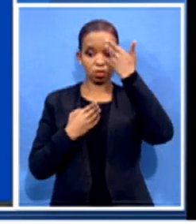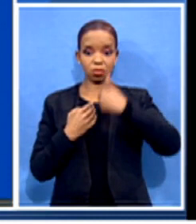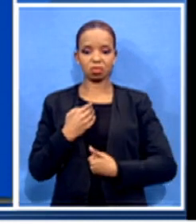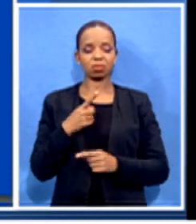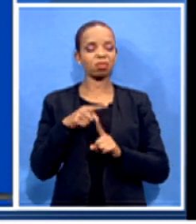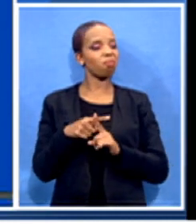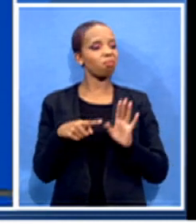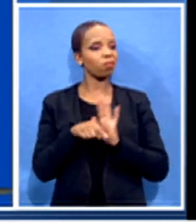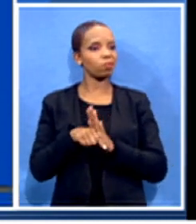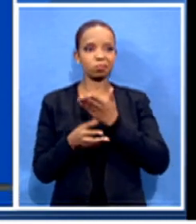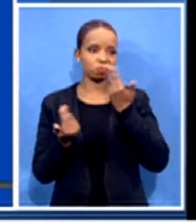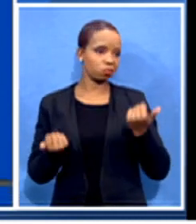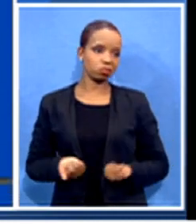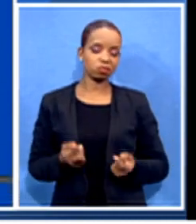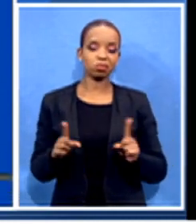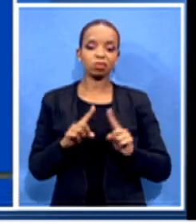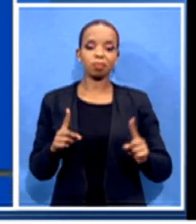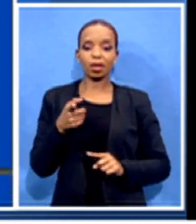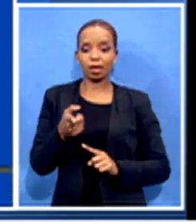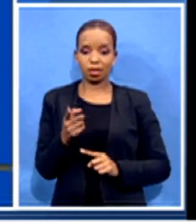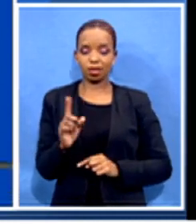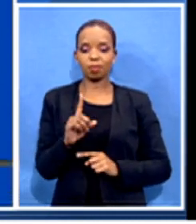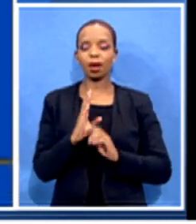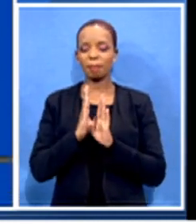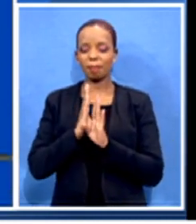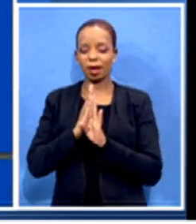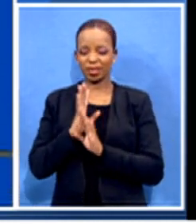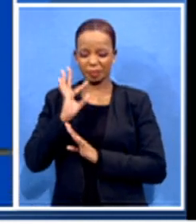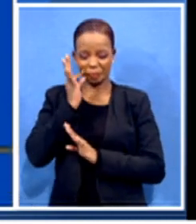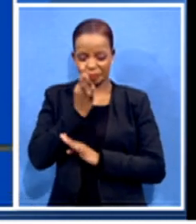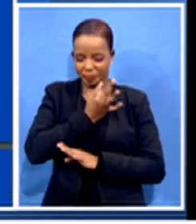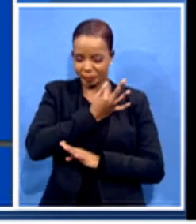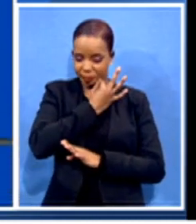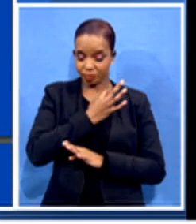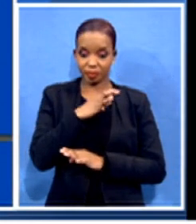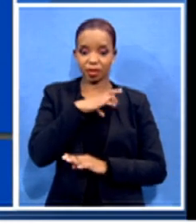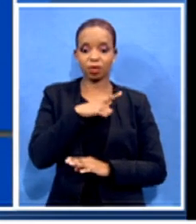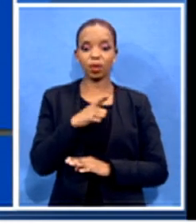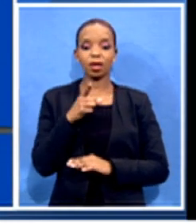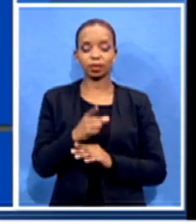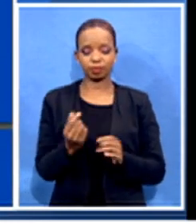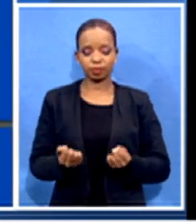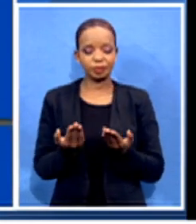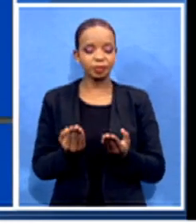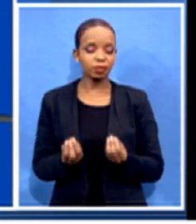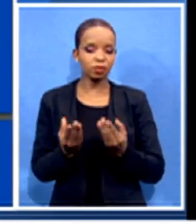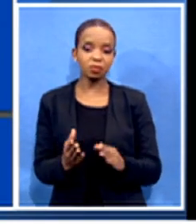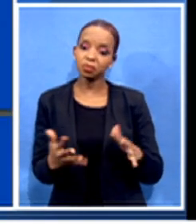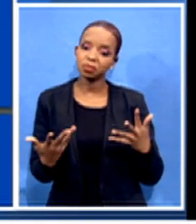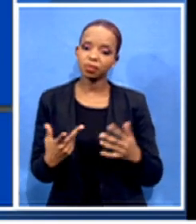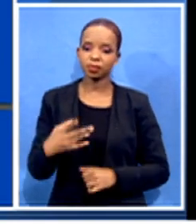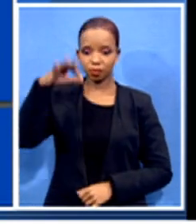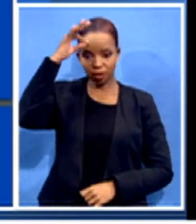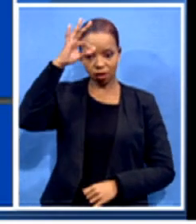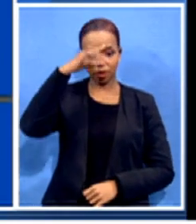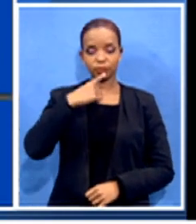be something that would be private and confidential that we would know as a service provider or as the government to say that,